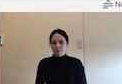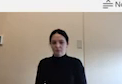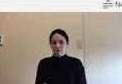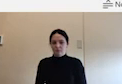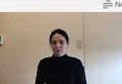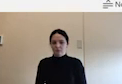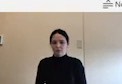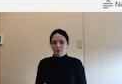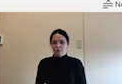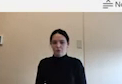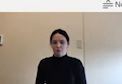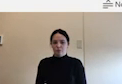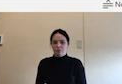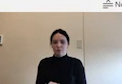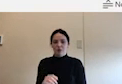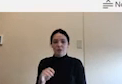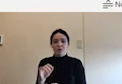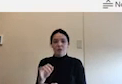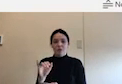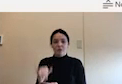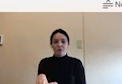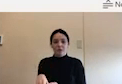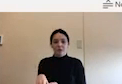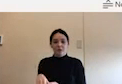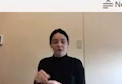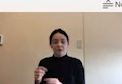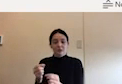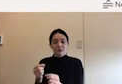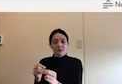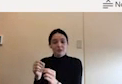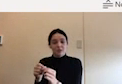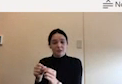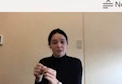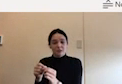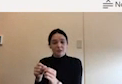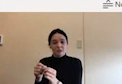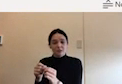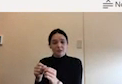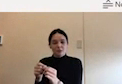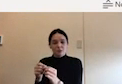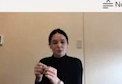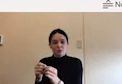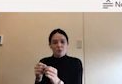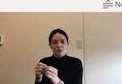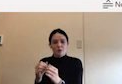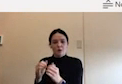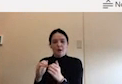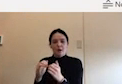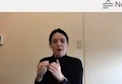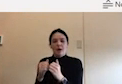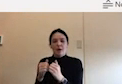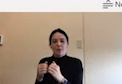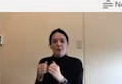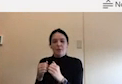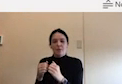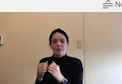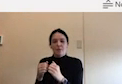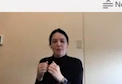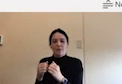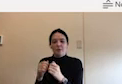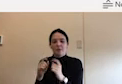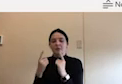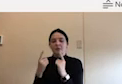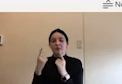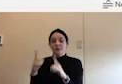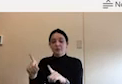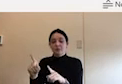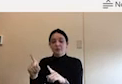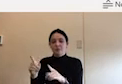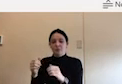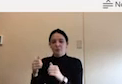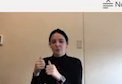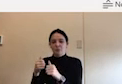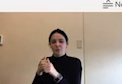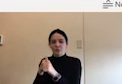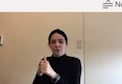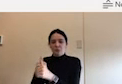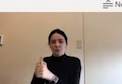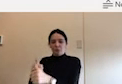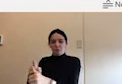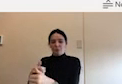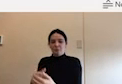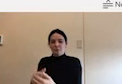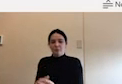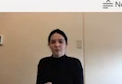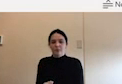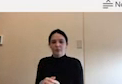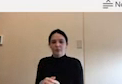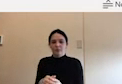So that's exactly what's going to push this little train through. At all points, it's going to complete the circuit. And by the